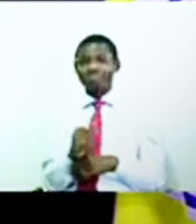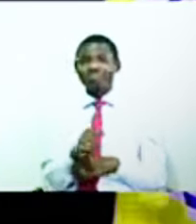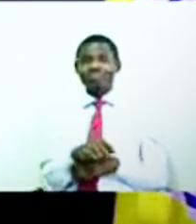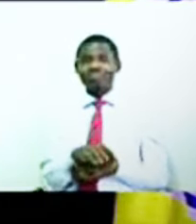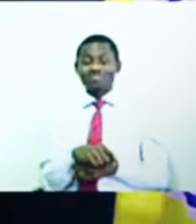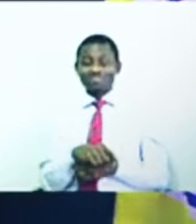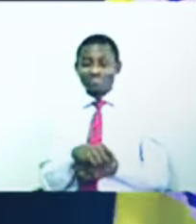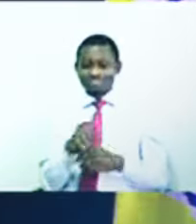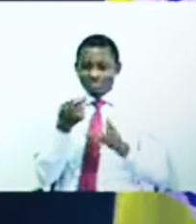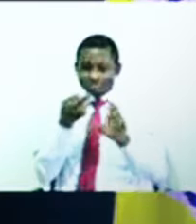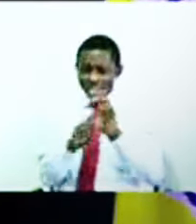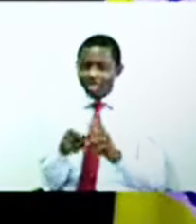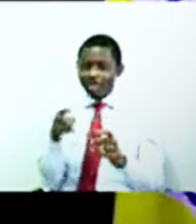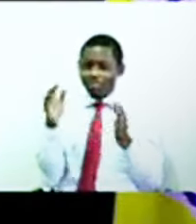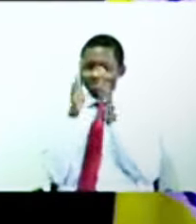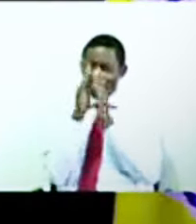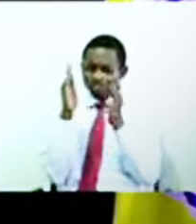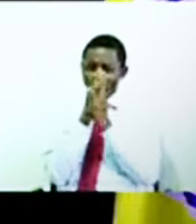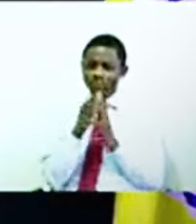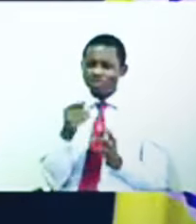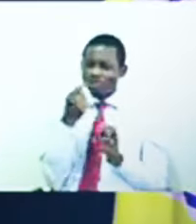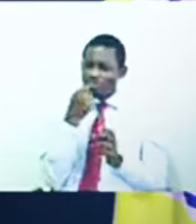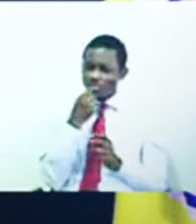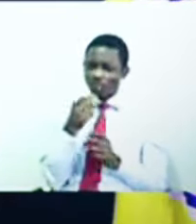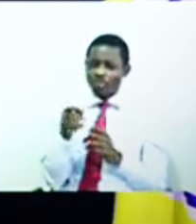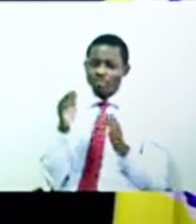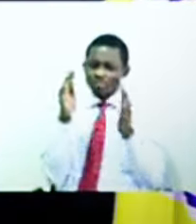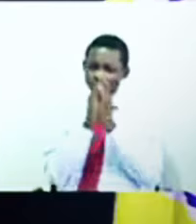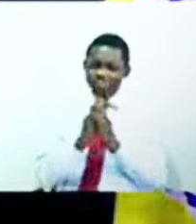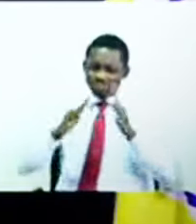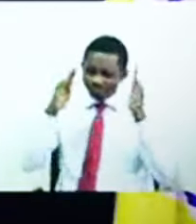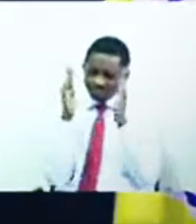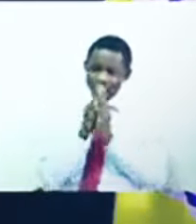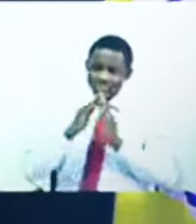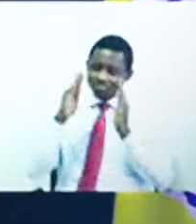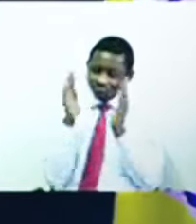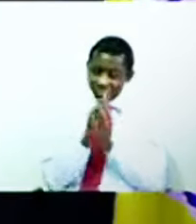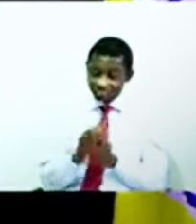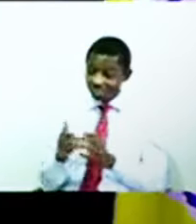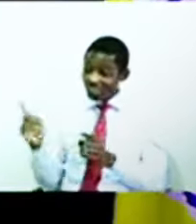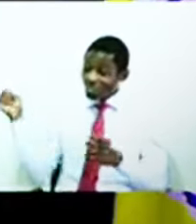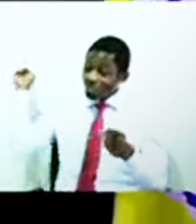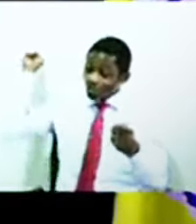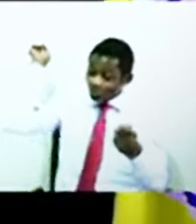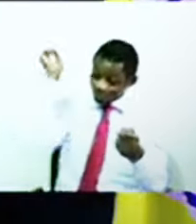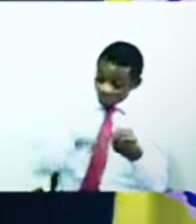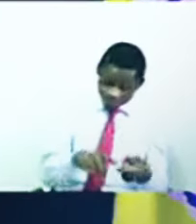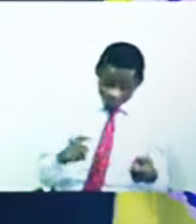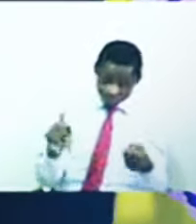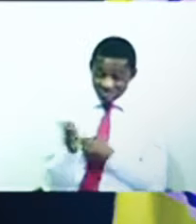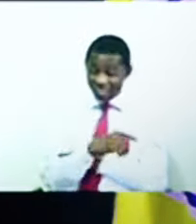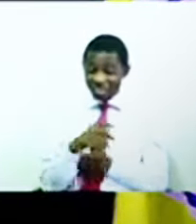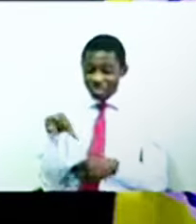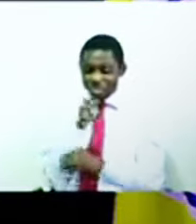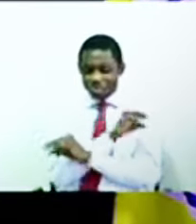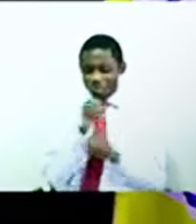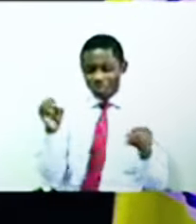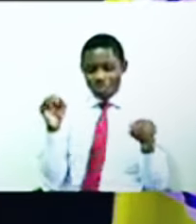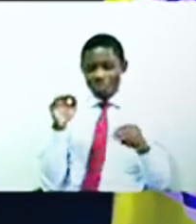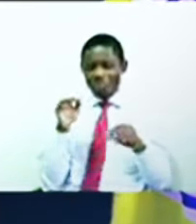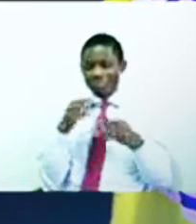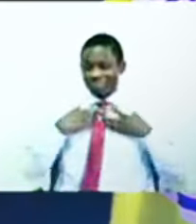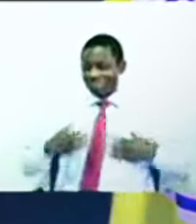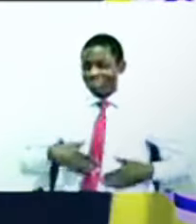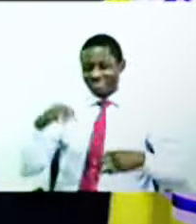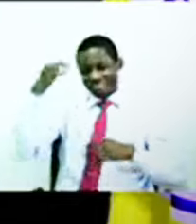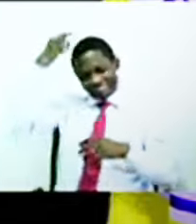started blowing tongues. Up until today, nobody has come to pull my hair again. Enforce the